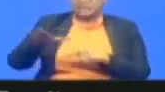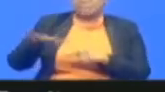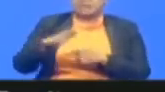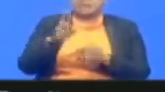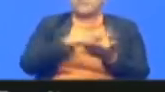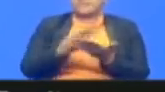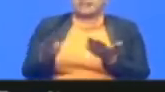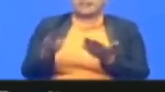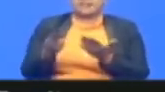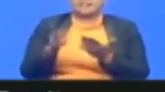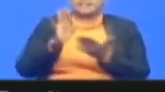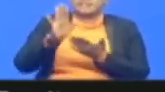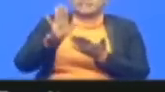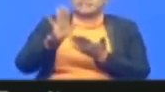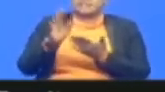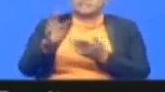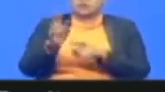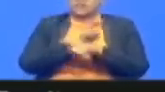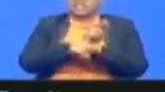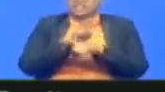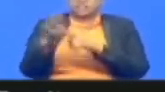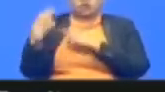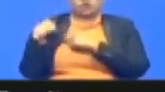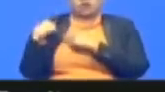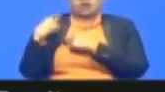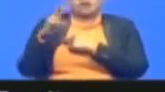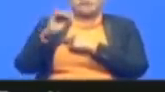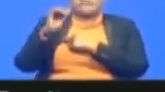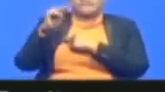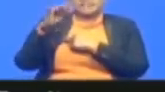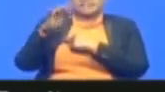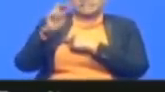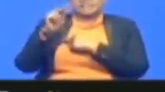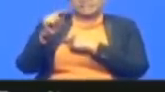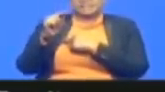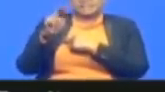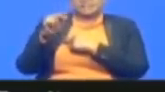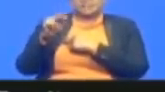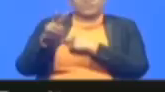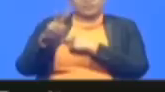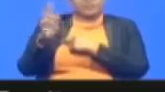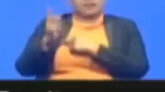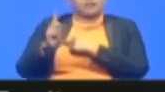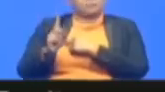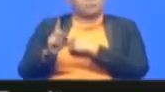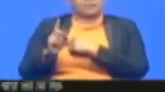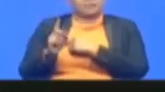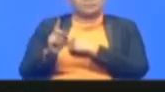failure in its oversight role. Vincent Odur, NTV, Nairobi.